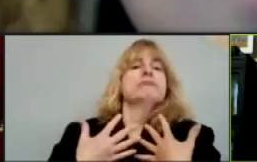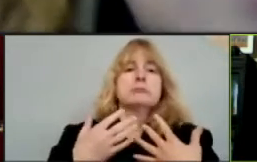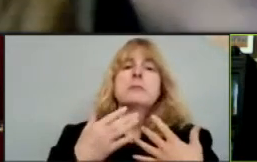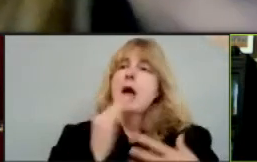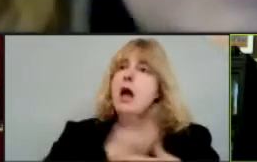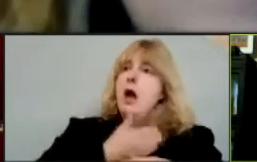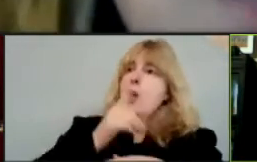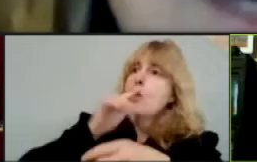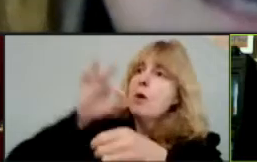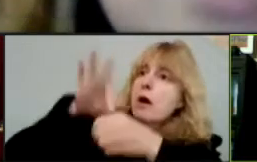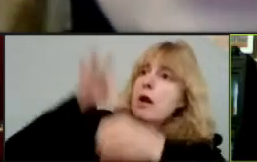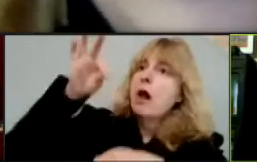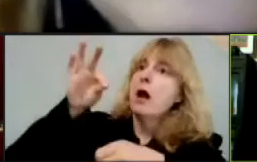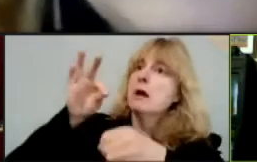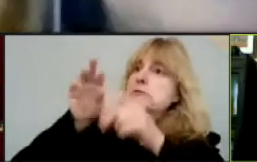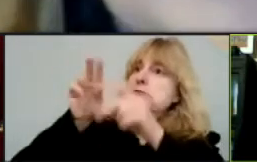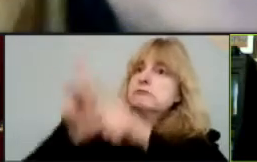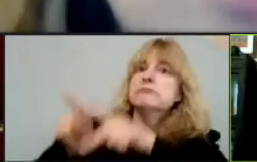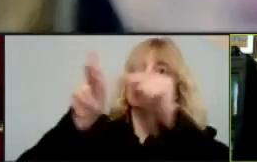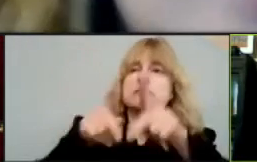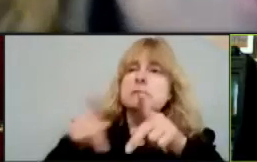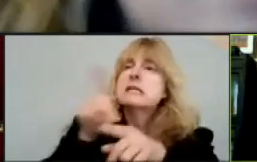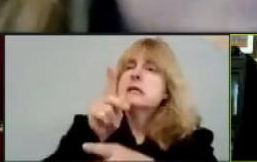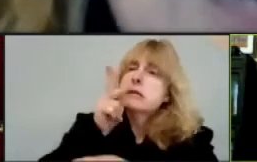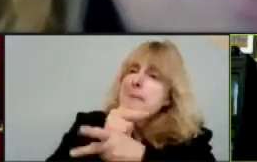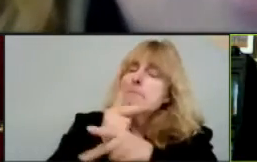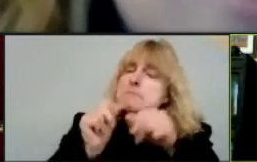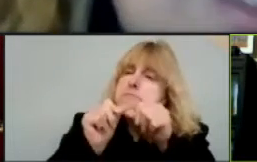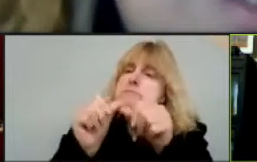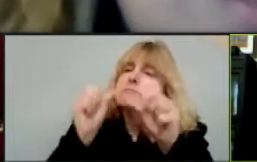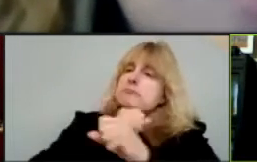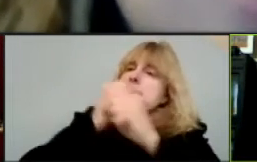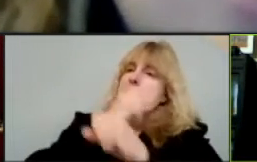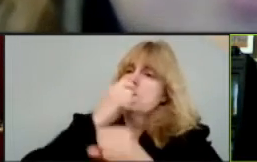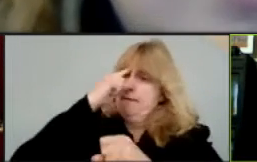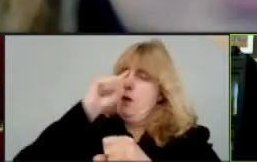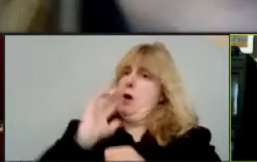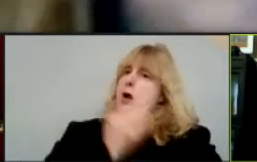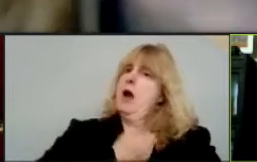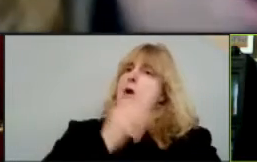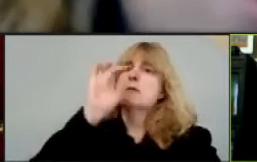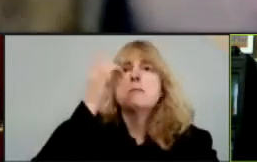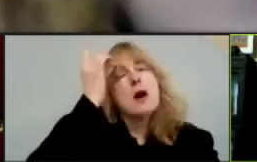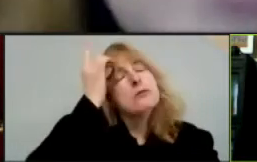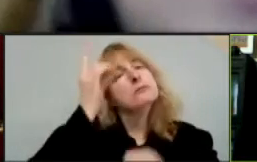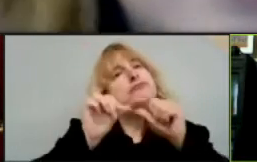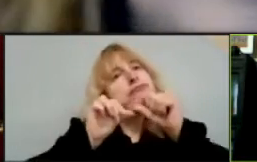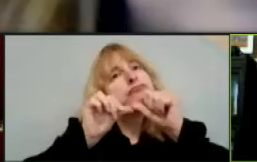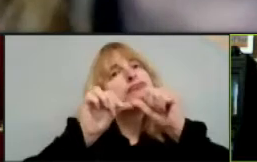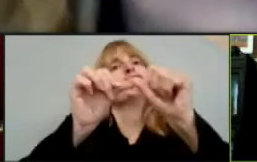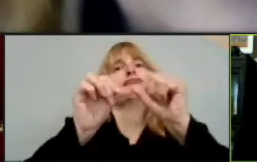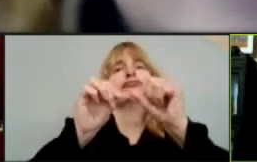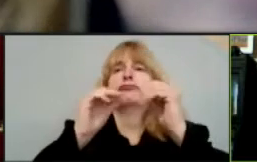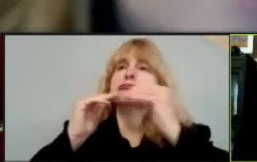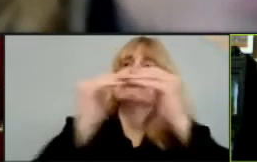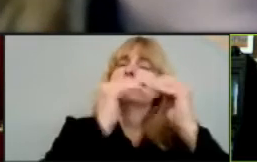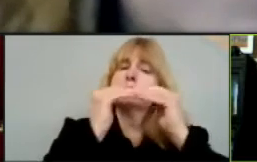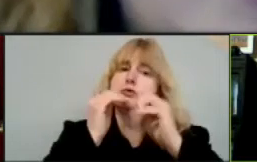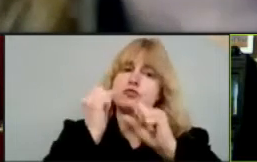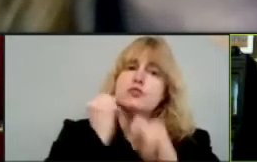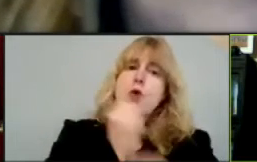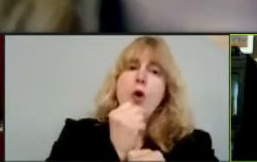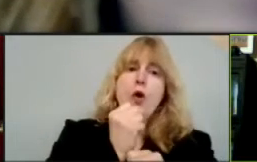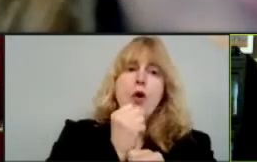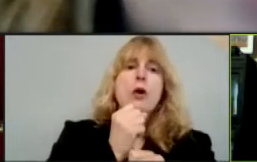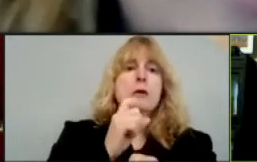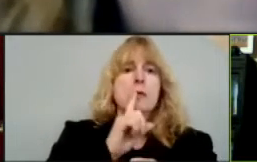fighting, keep ensuring that our democracy is strong, because it really takes us to